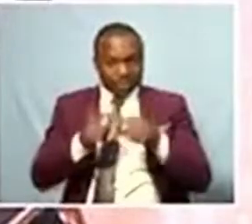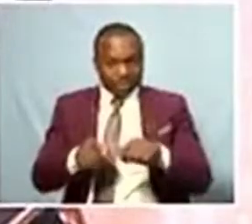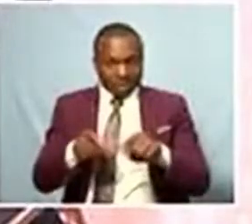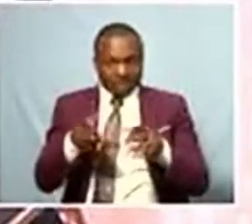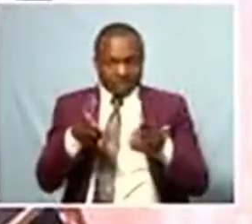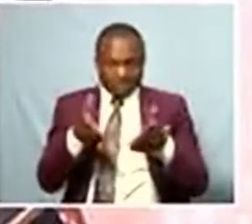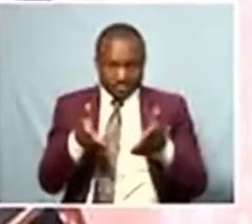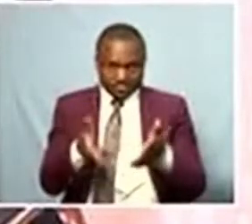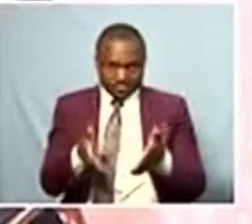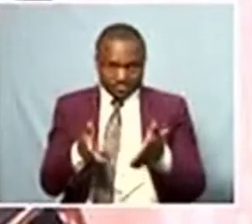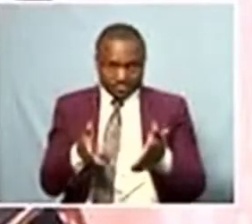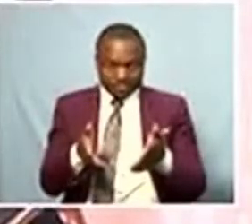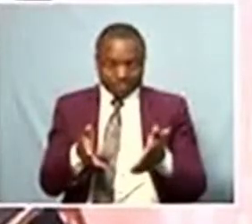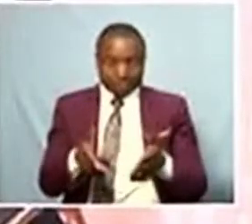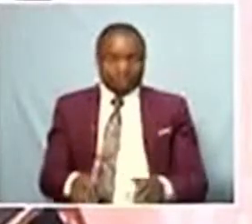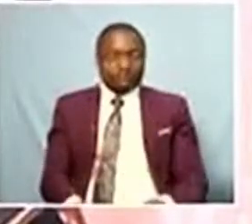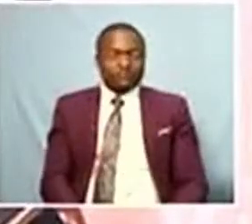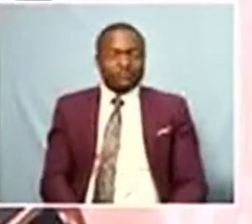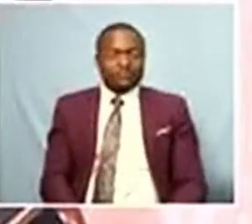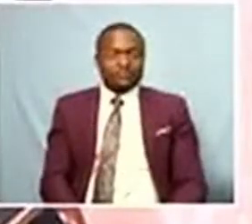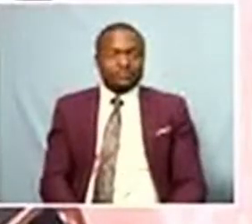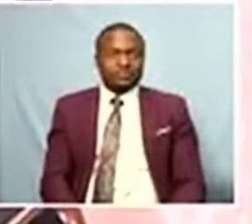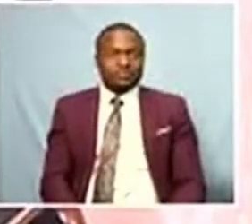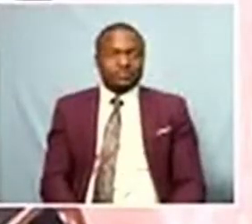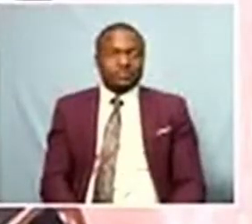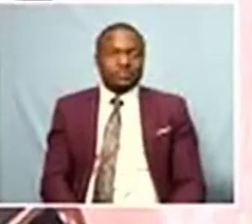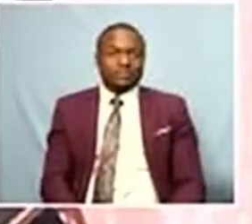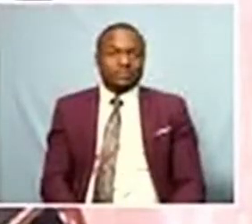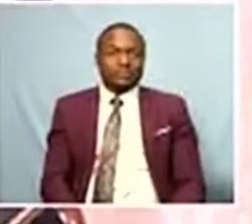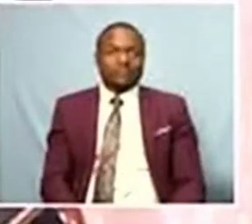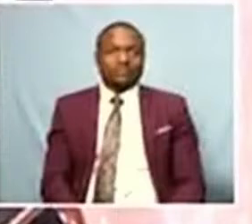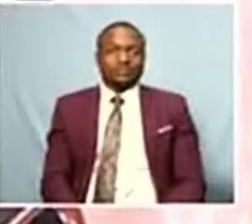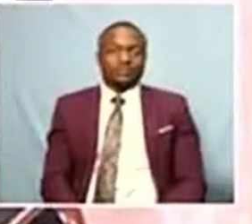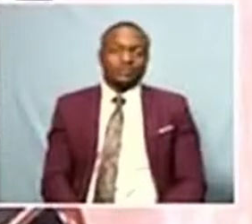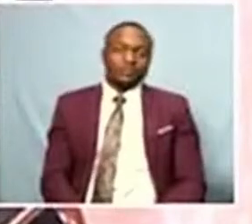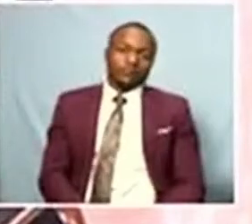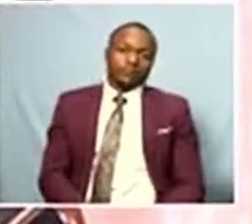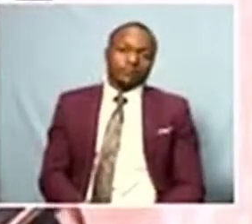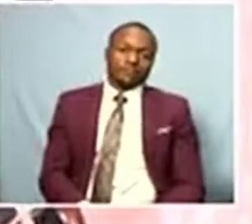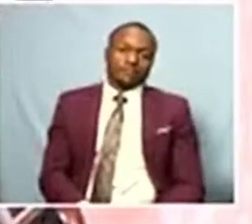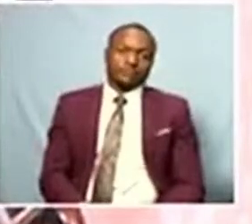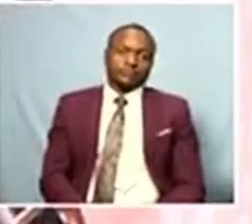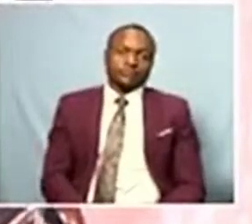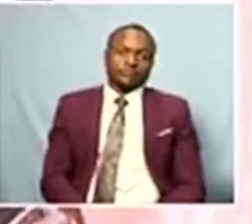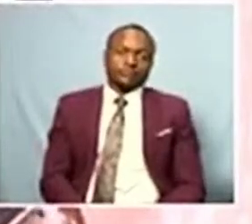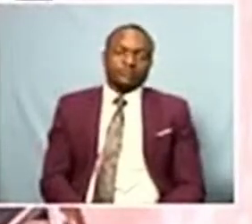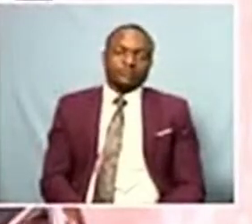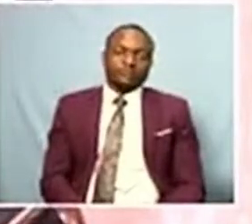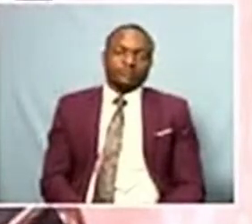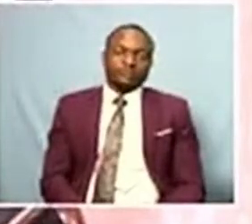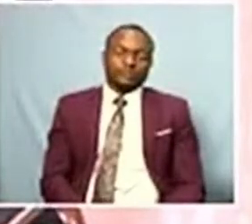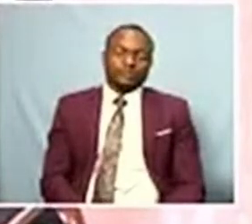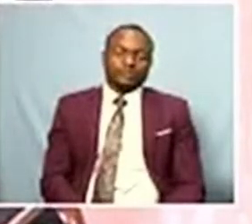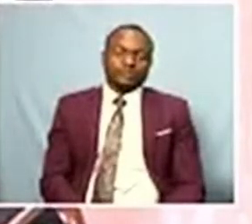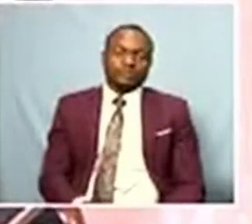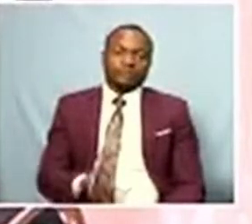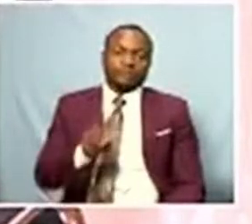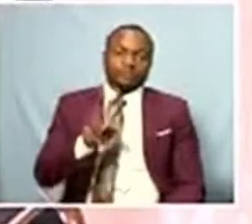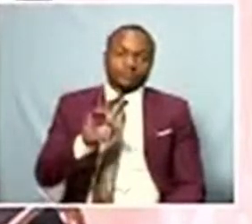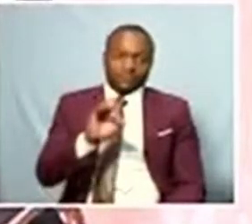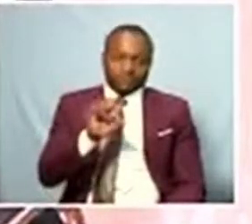been overtaken by events in terms of the